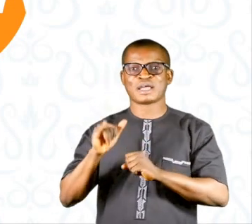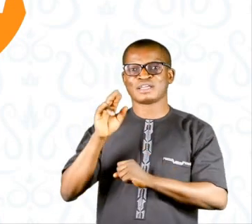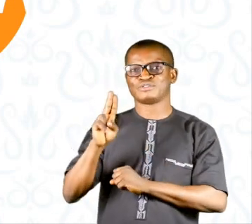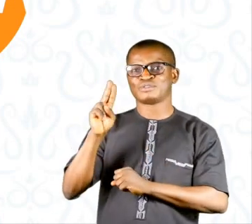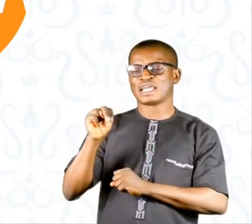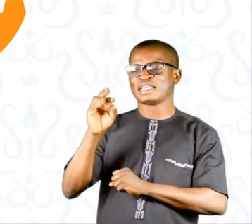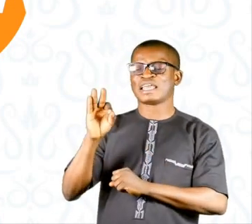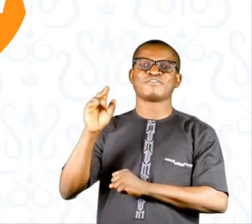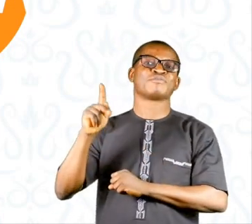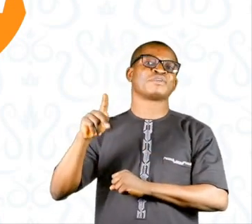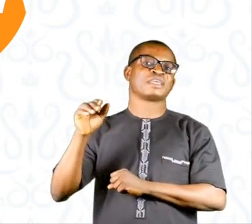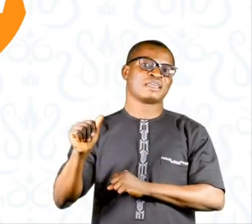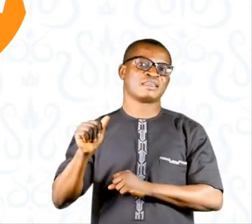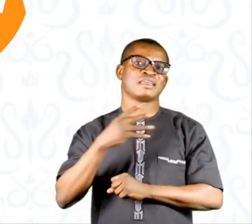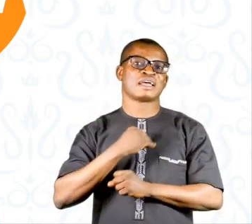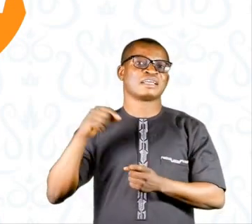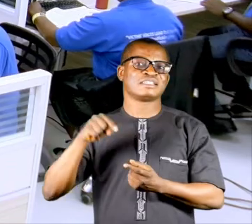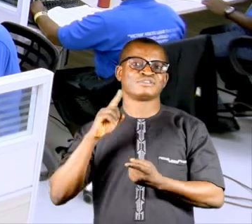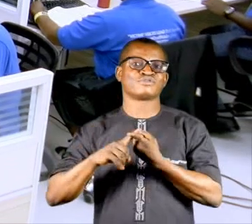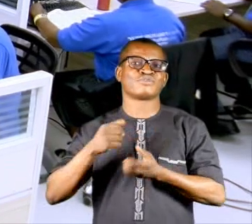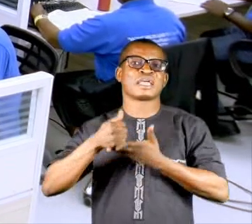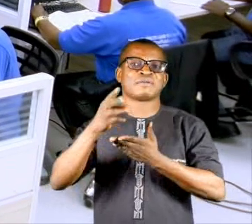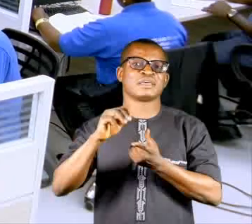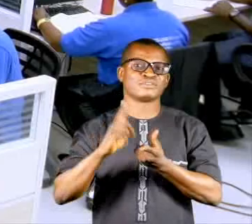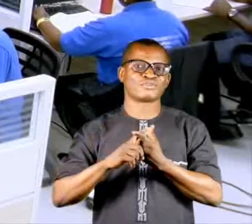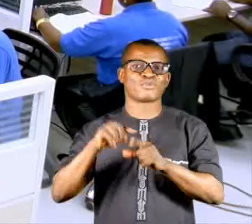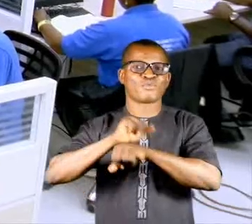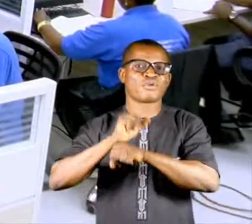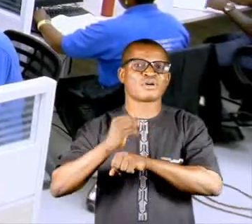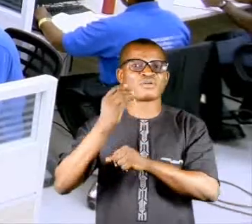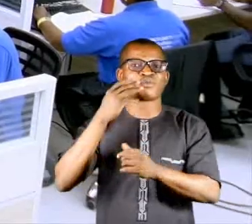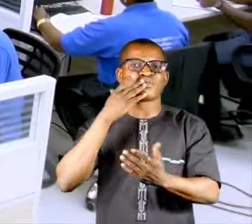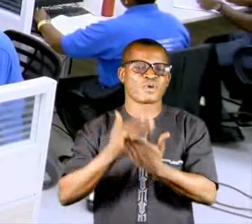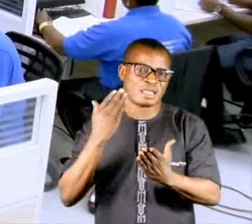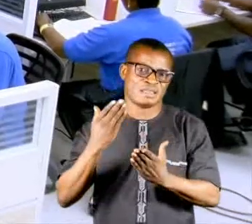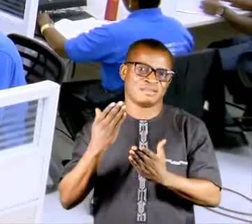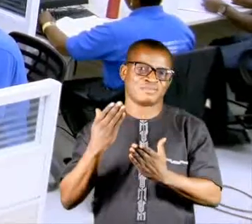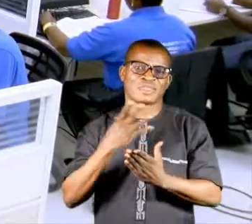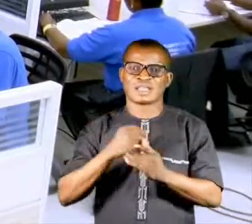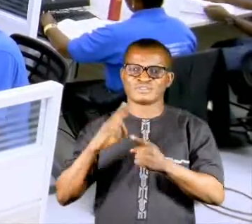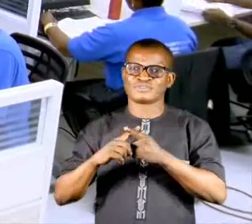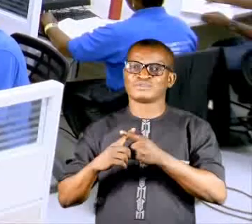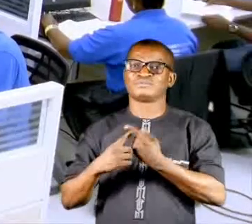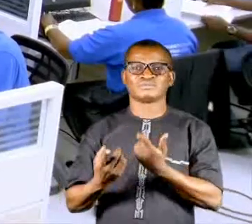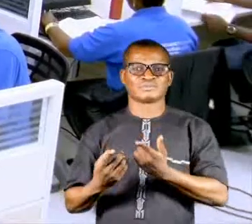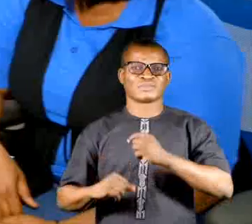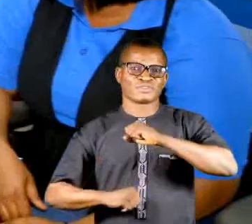by UNFPA, and this is to help them flourish in the present and enhance